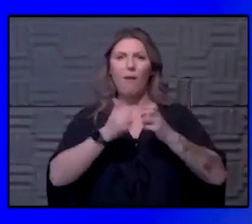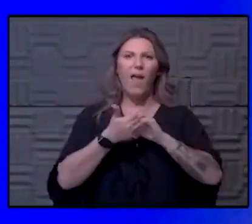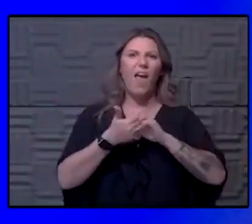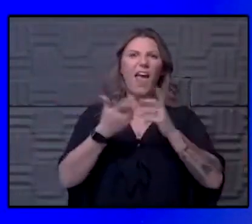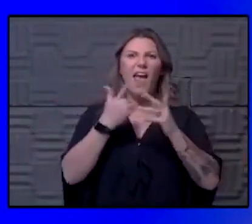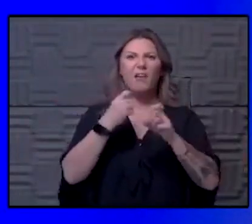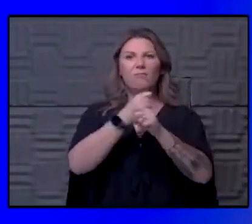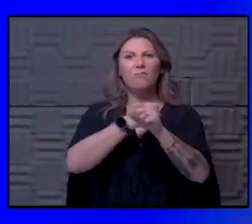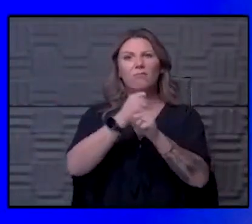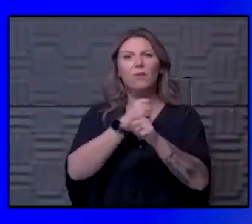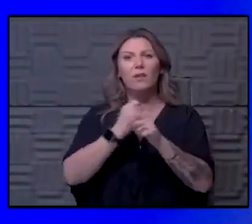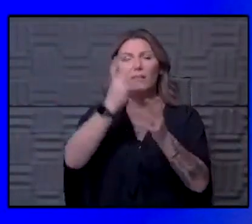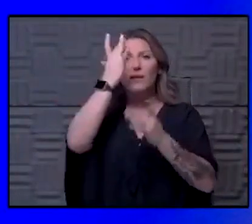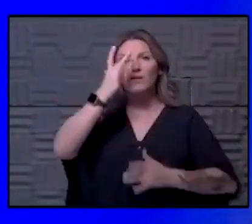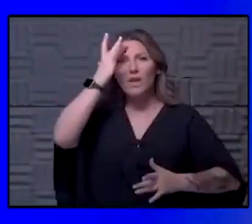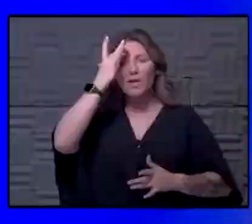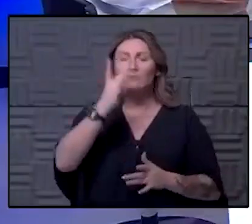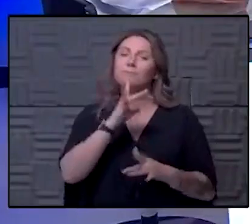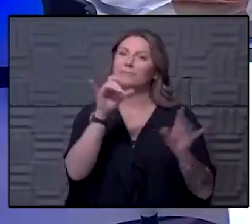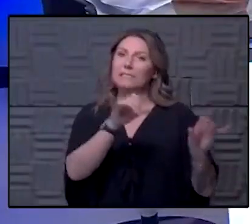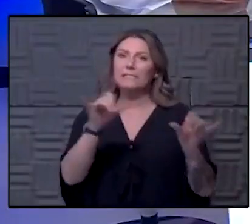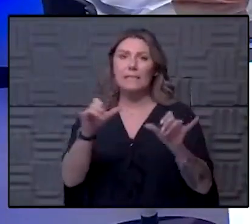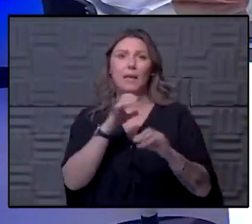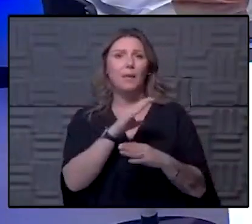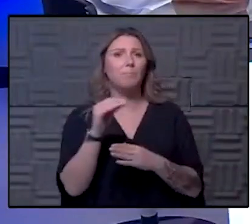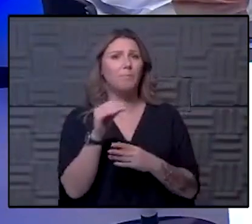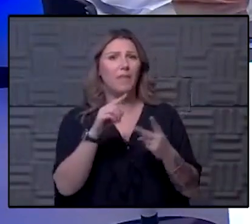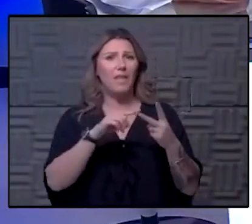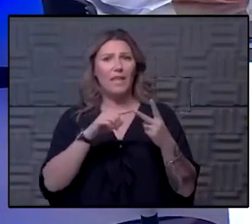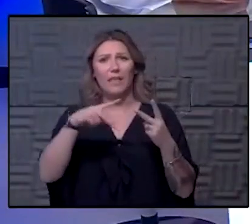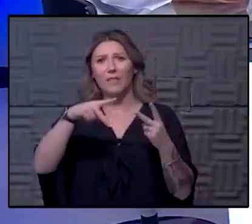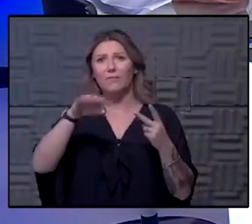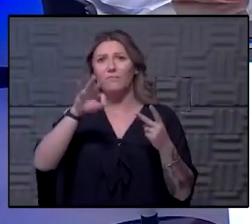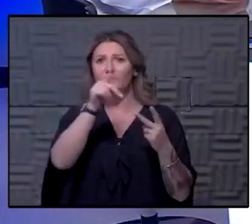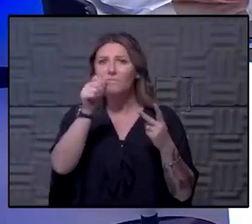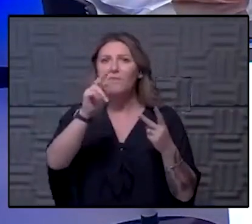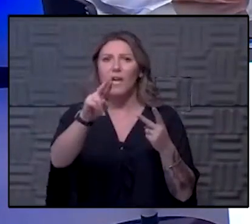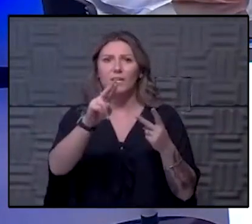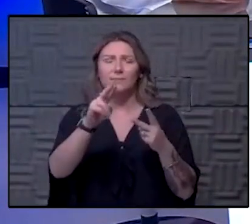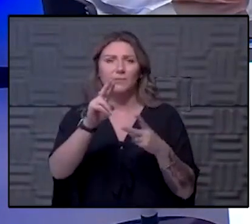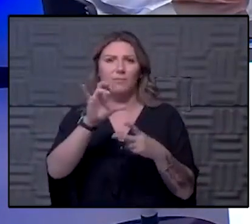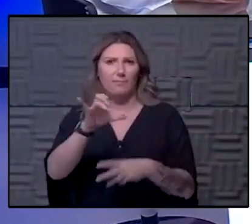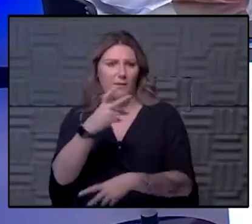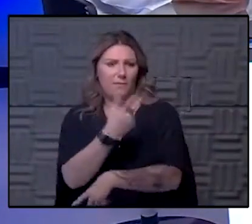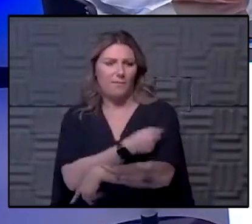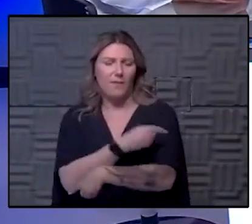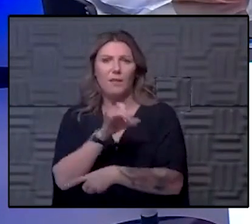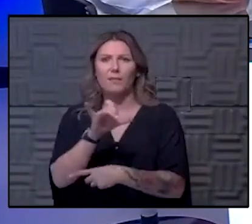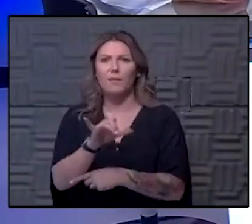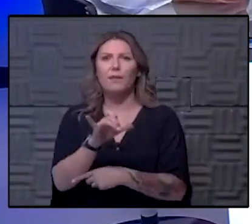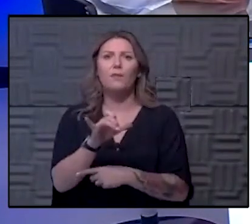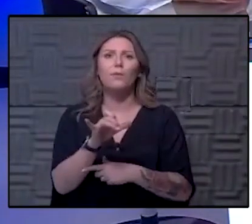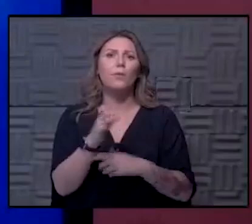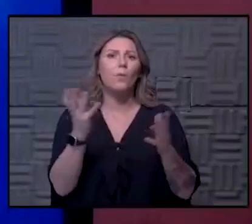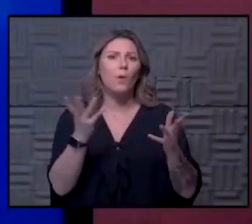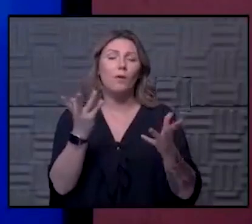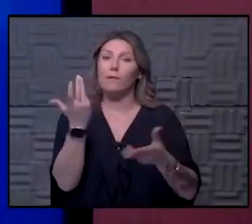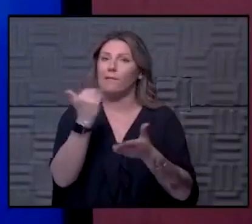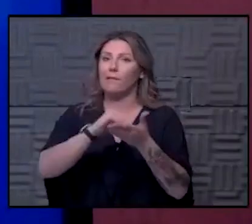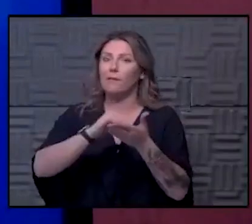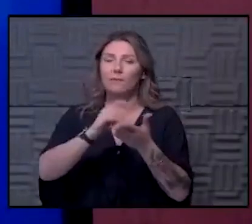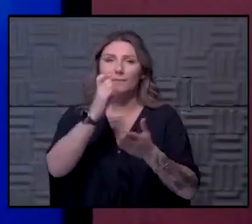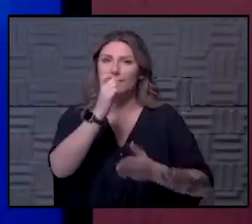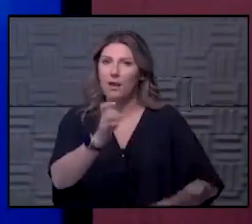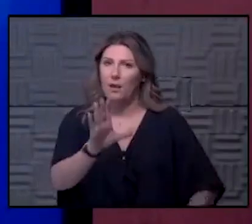of the same mechanisms. Yeah, and I think the Pfizer-BioNTech, the vaccine, I think that vaccination, and again, this is